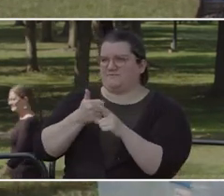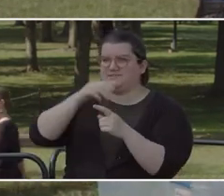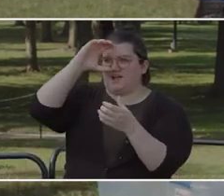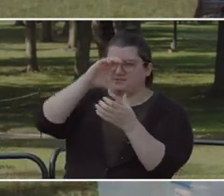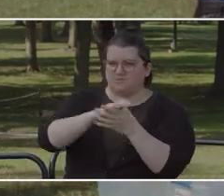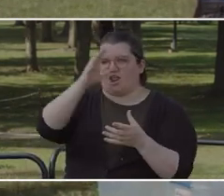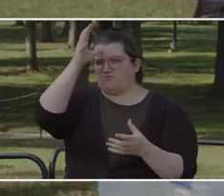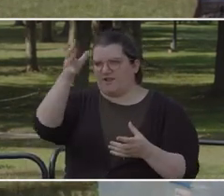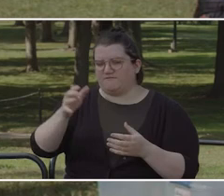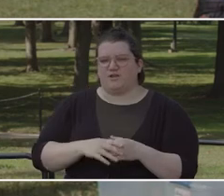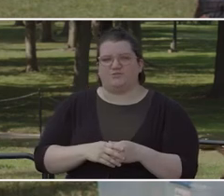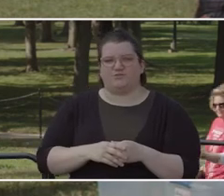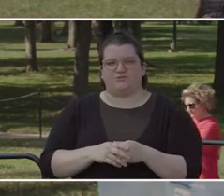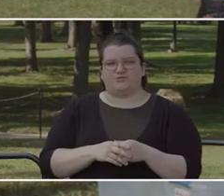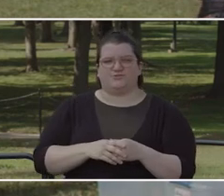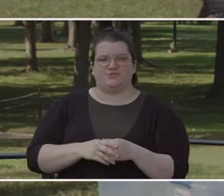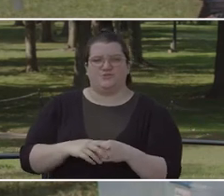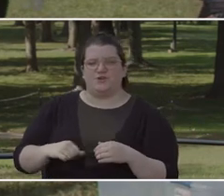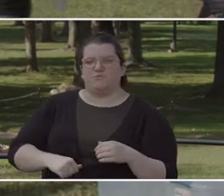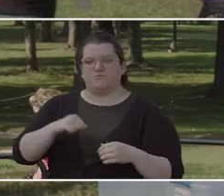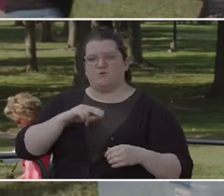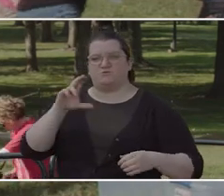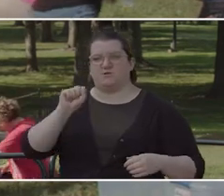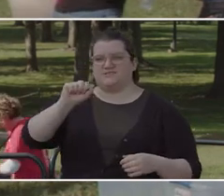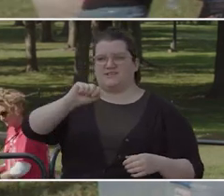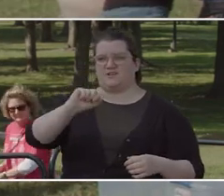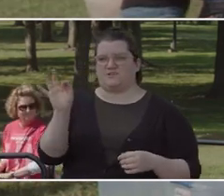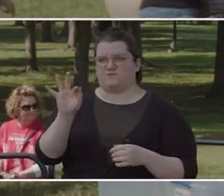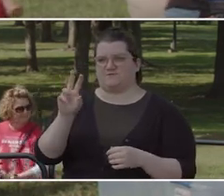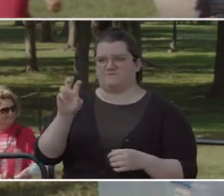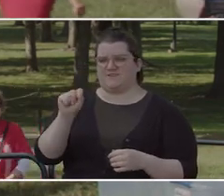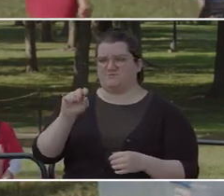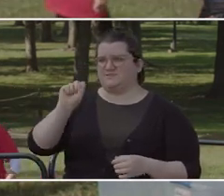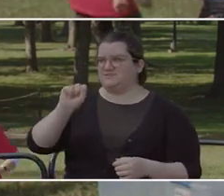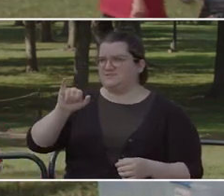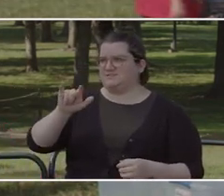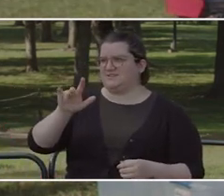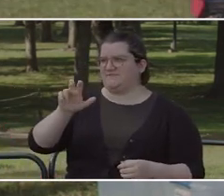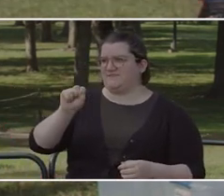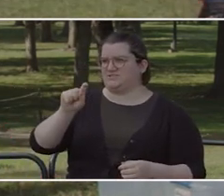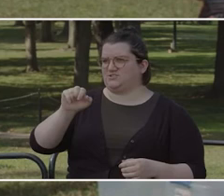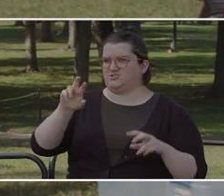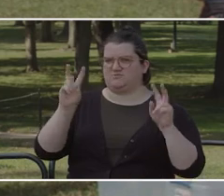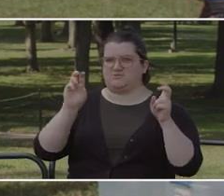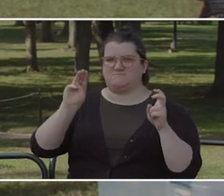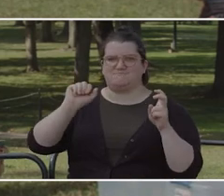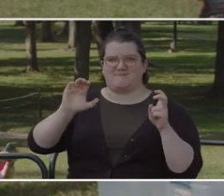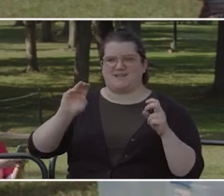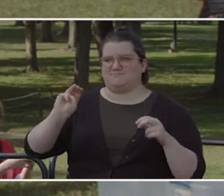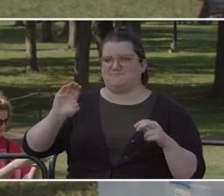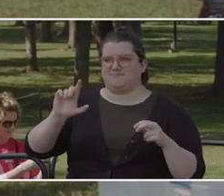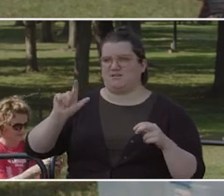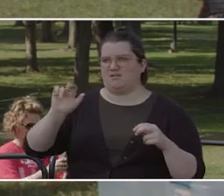grandfather, proud U.S. Air Force veteran, Sylvester, better known as Mac McLaughlin